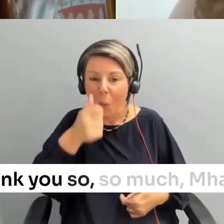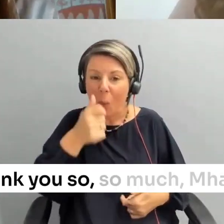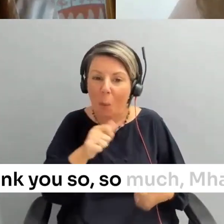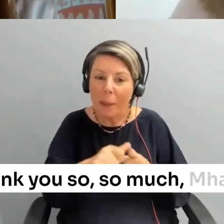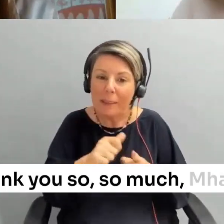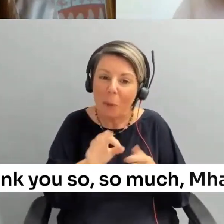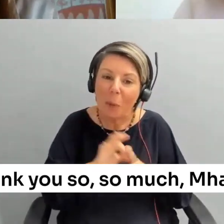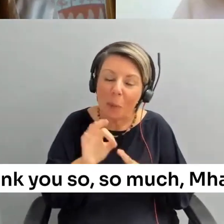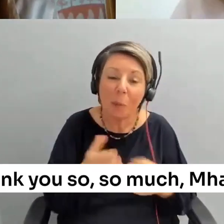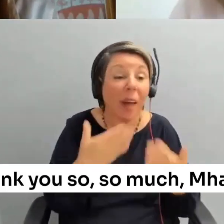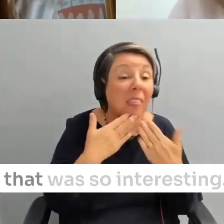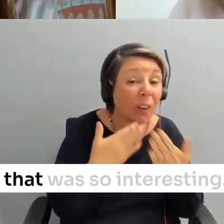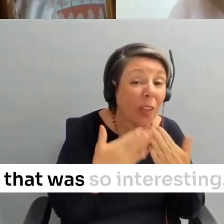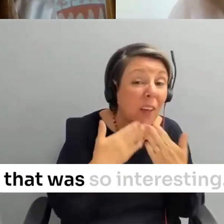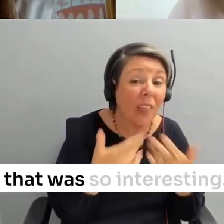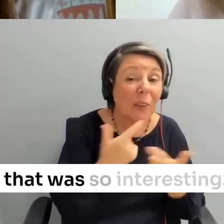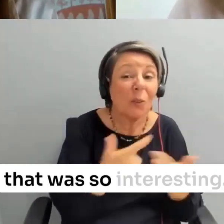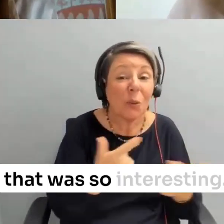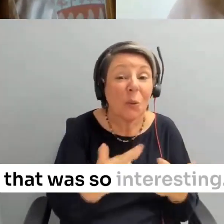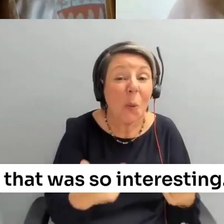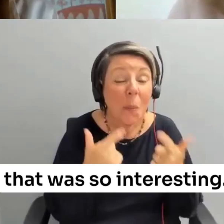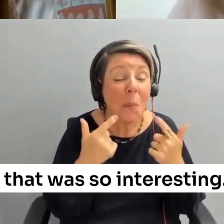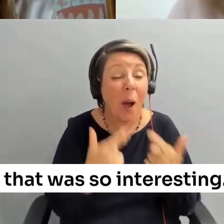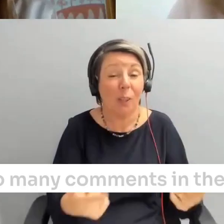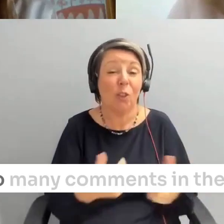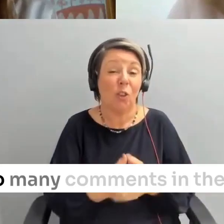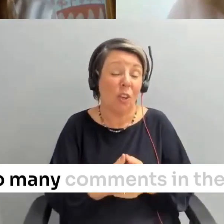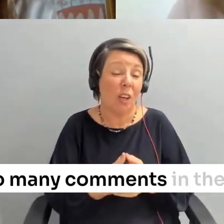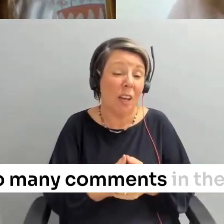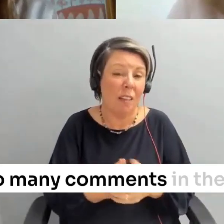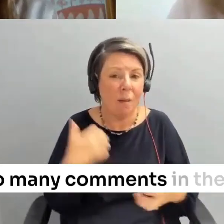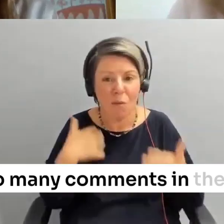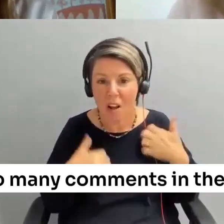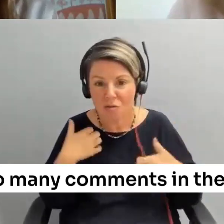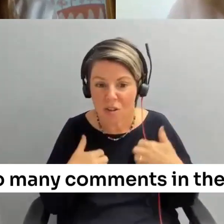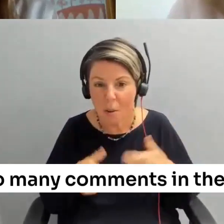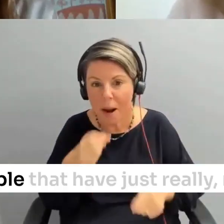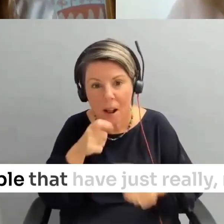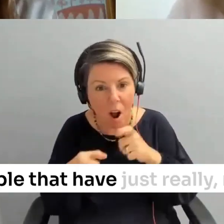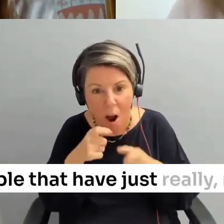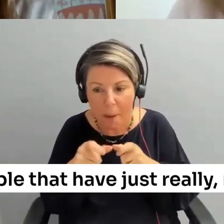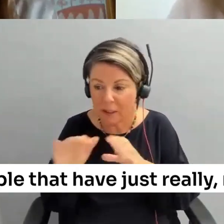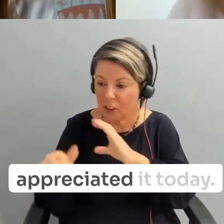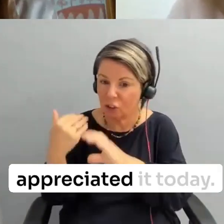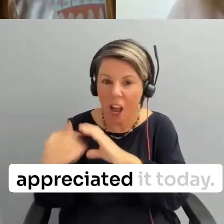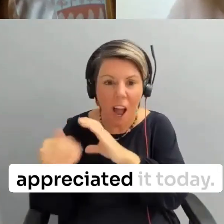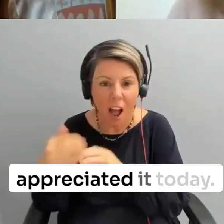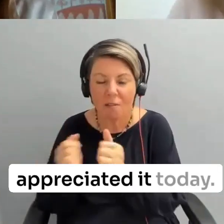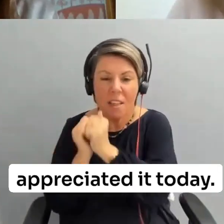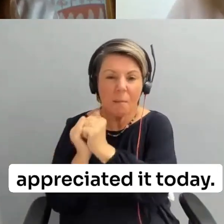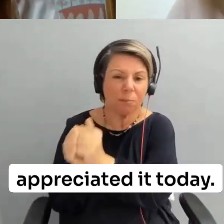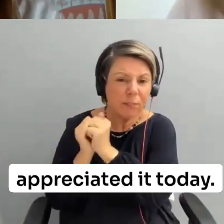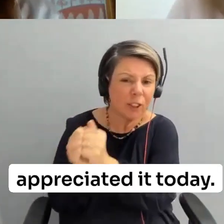you so, so much, Vary. I think that was so interesting. There's so many comments in the chat from people that have just really, really